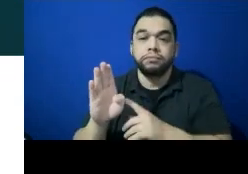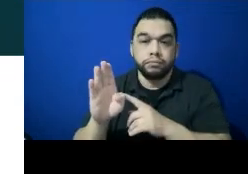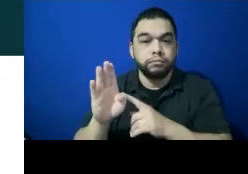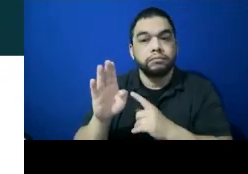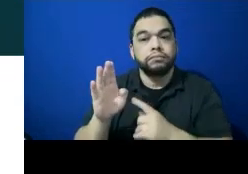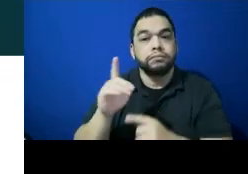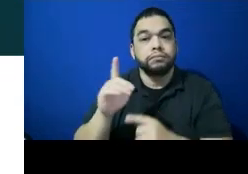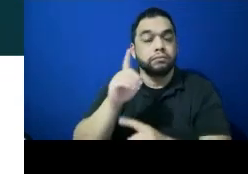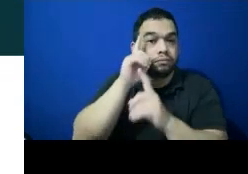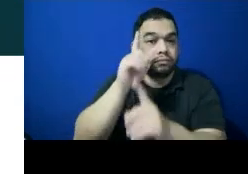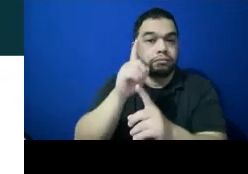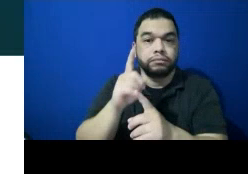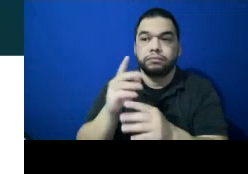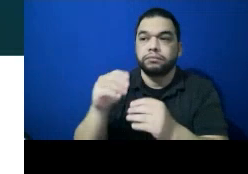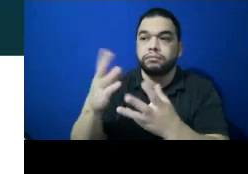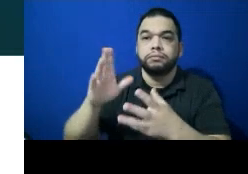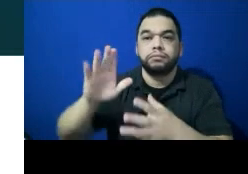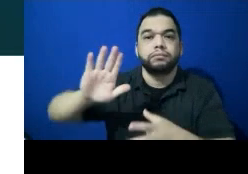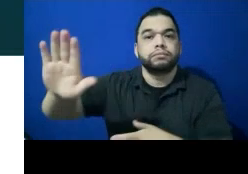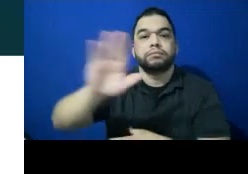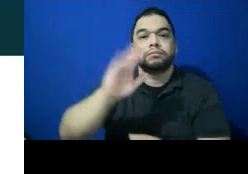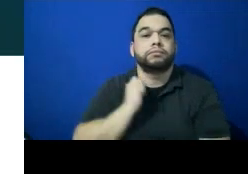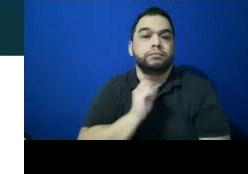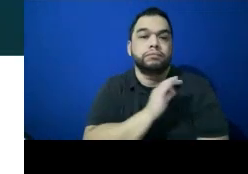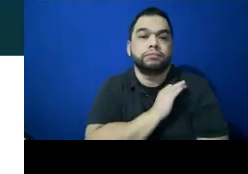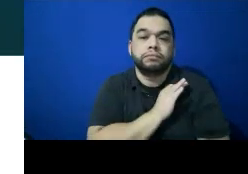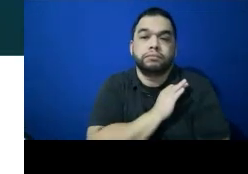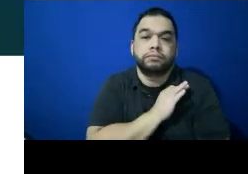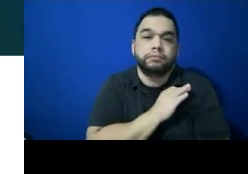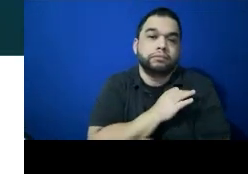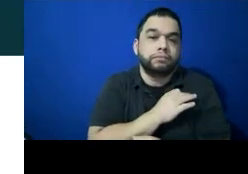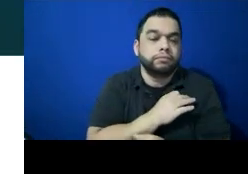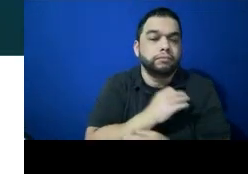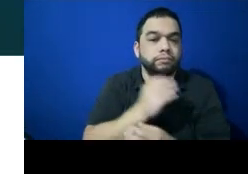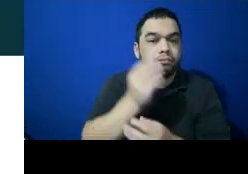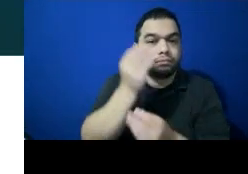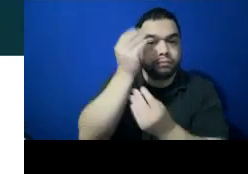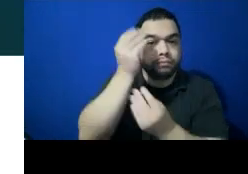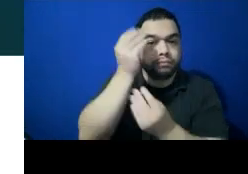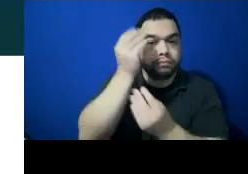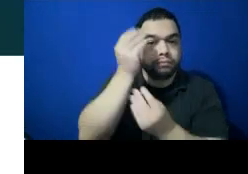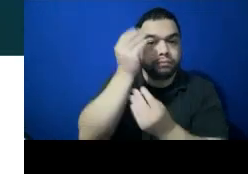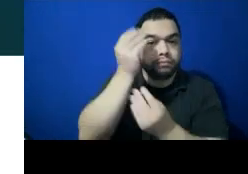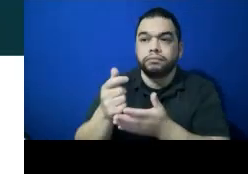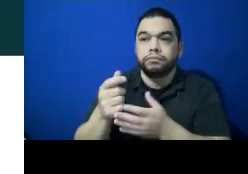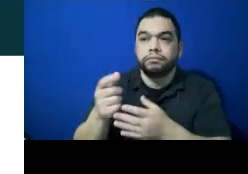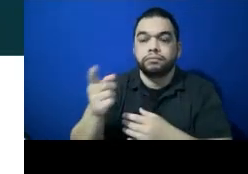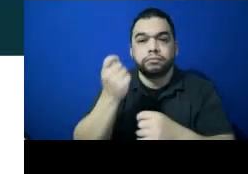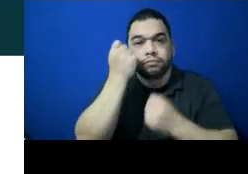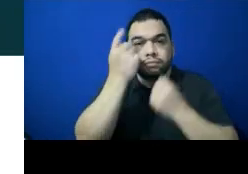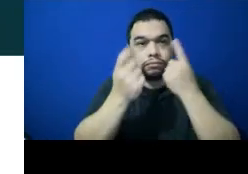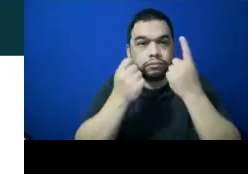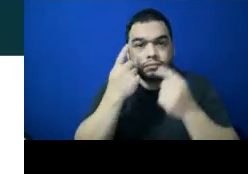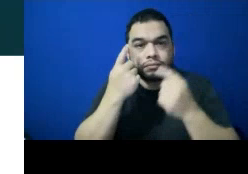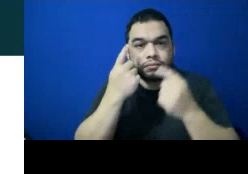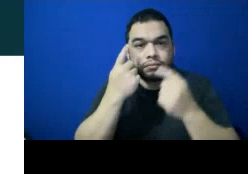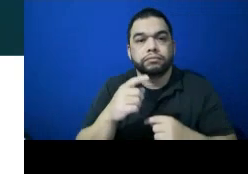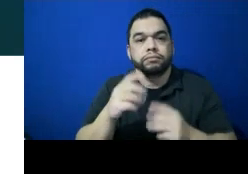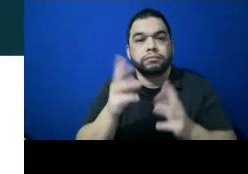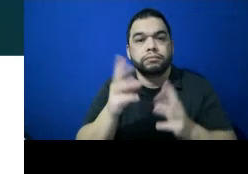use some new information about to help them understand climate projections and climate change and how to integrate that information into